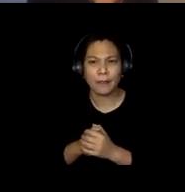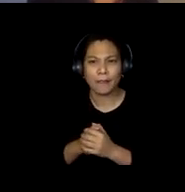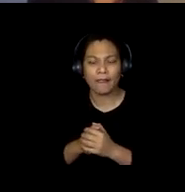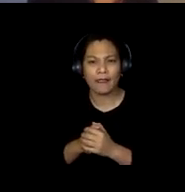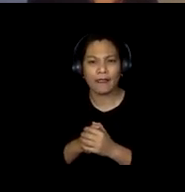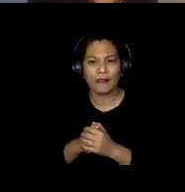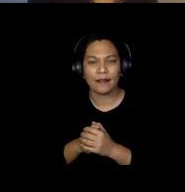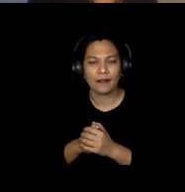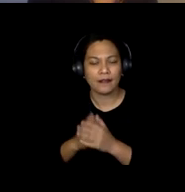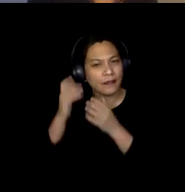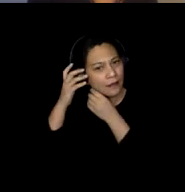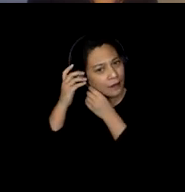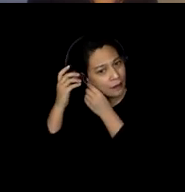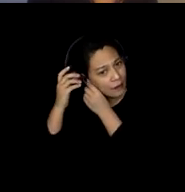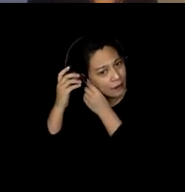about translation.